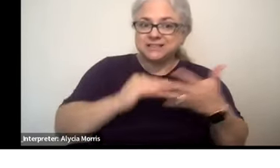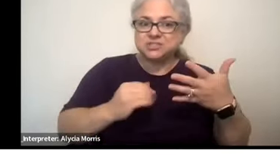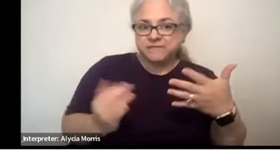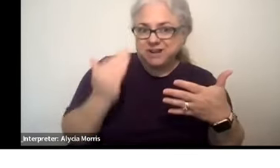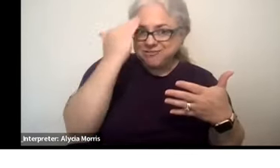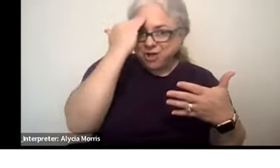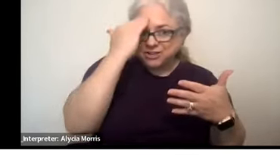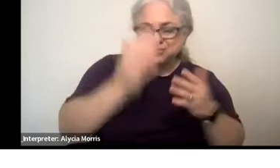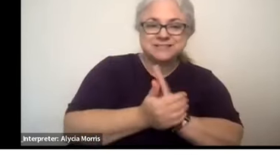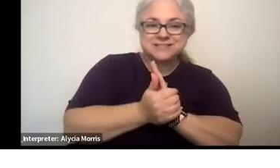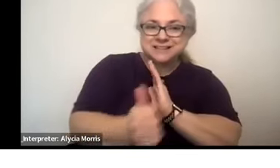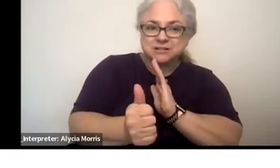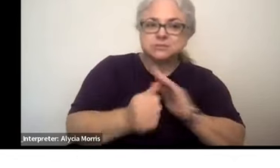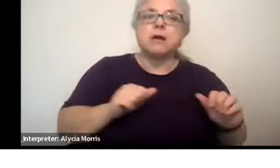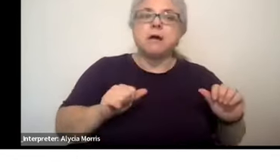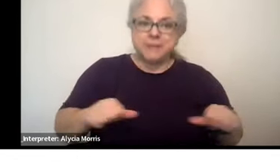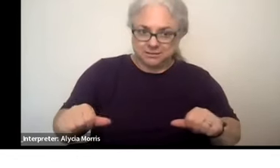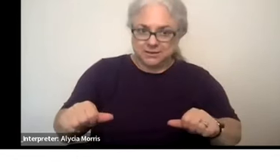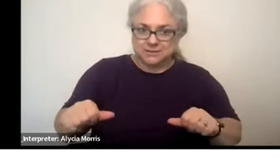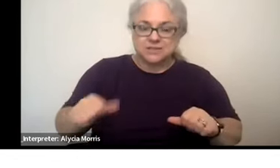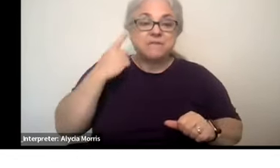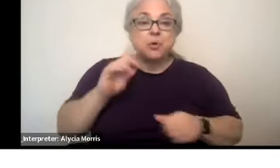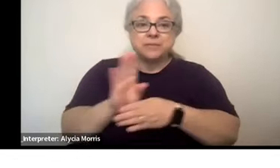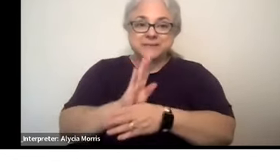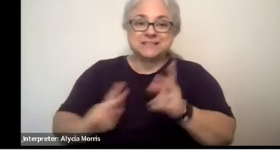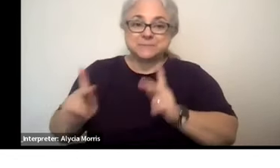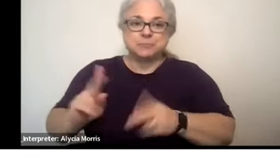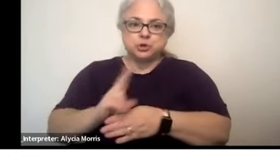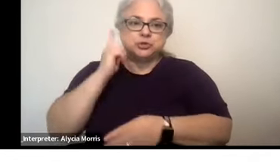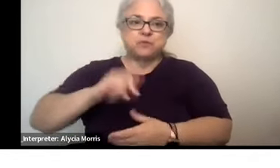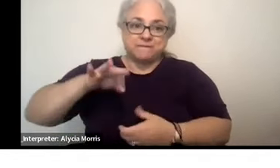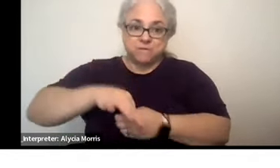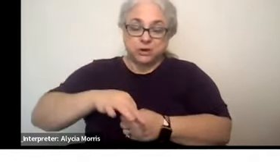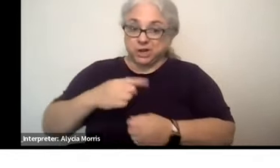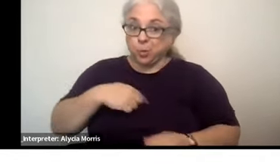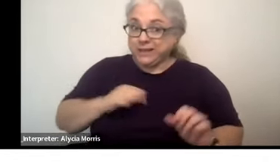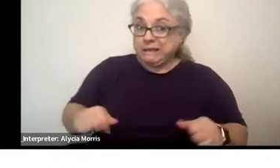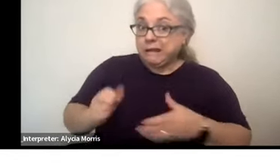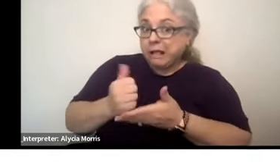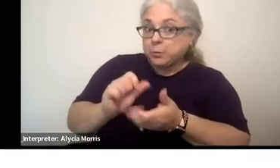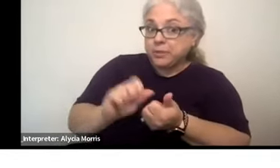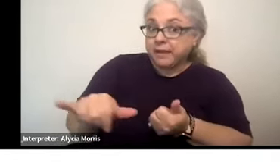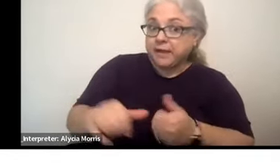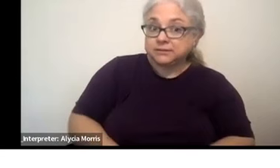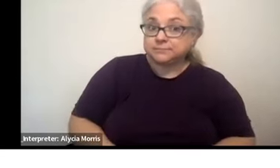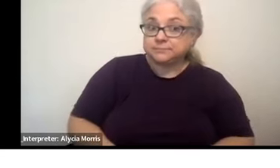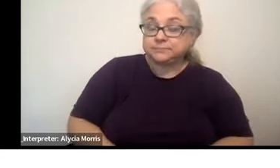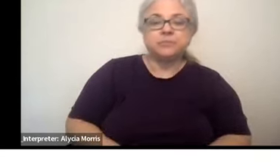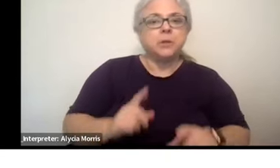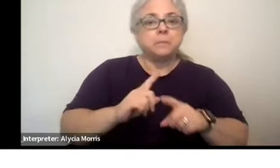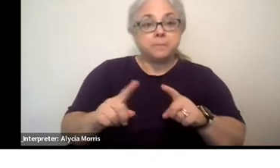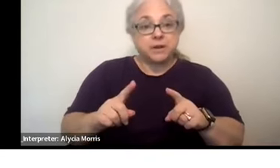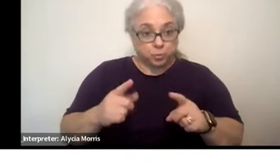for the business people to use for voting. We actually can help you with that, but we will seek your guidance